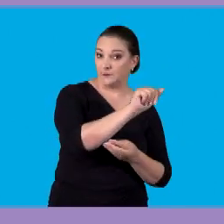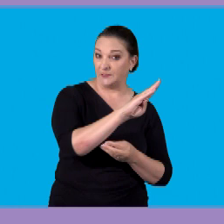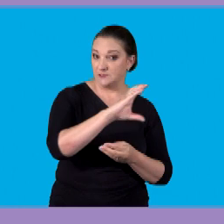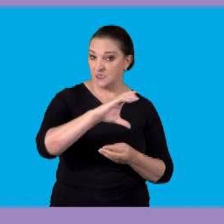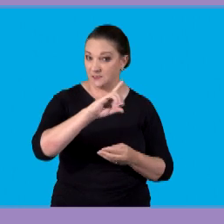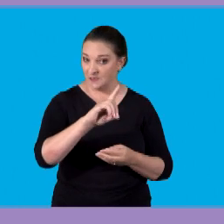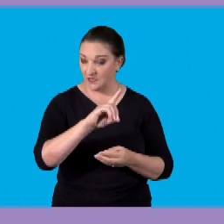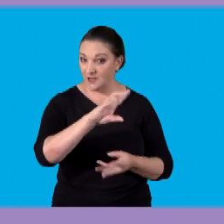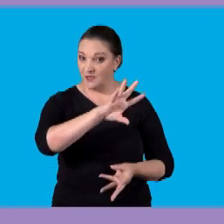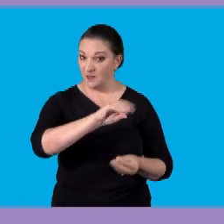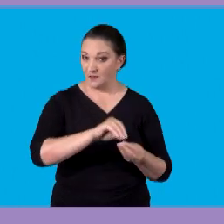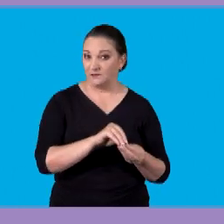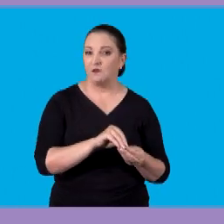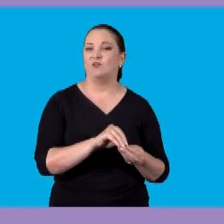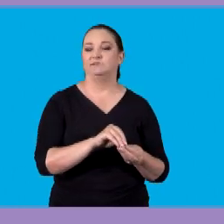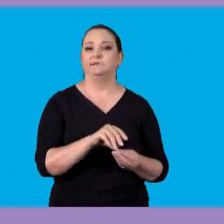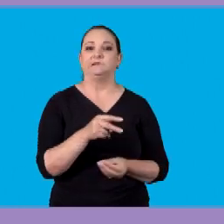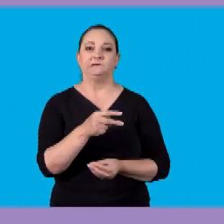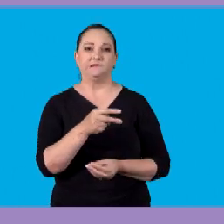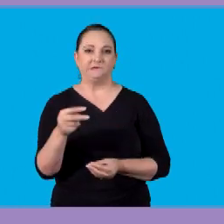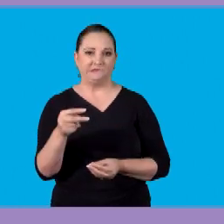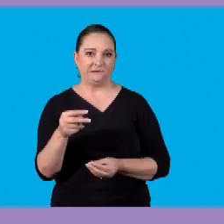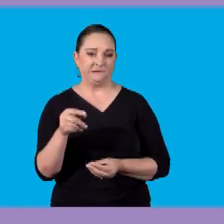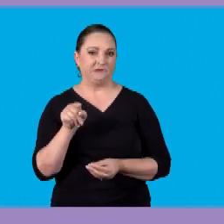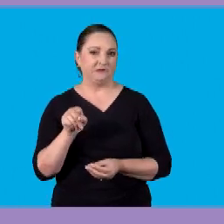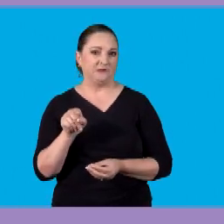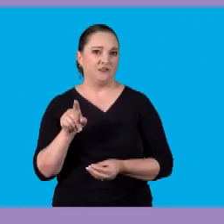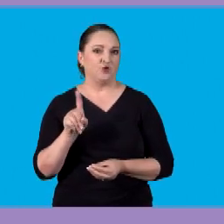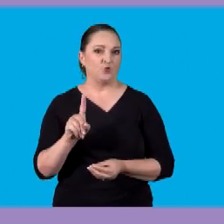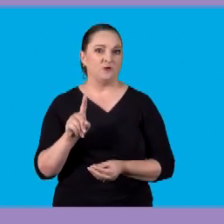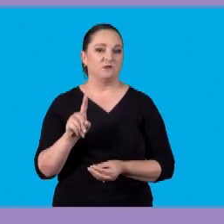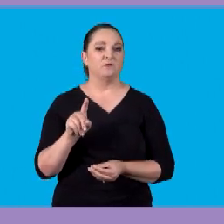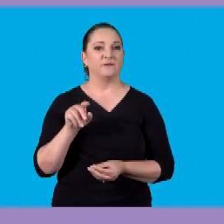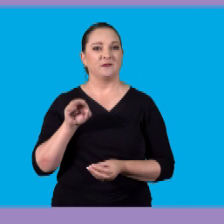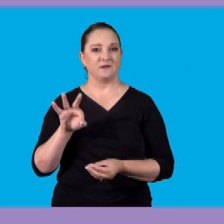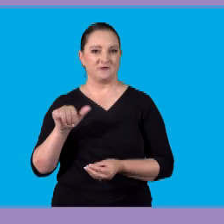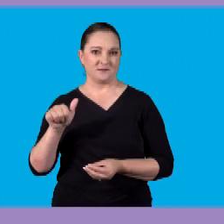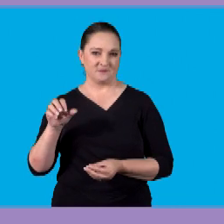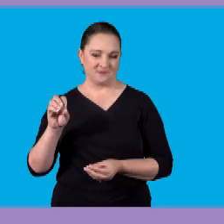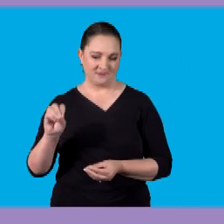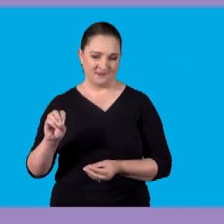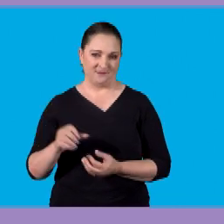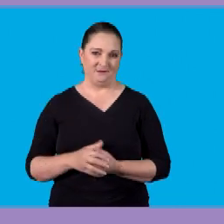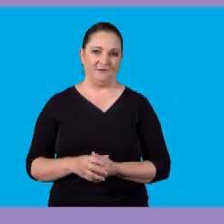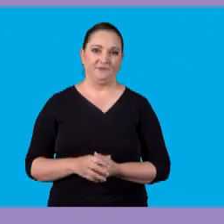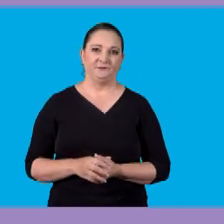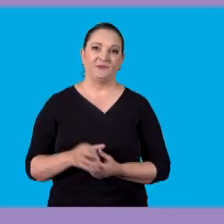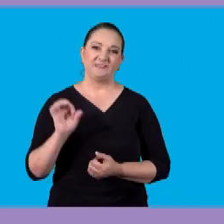plus angle C plus angle D, we know that the sum of those interior angles is equals